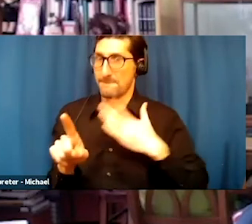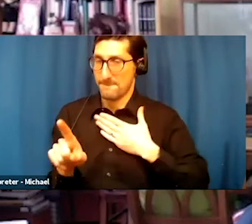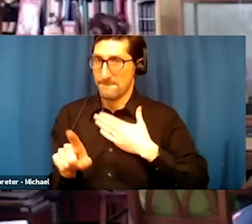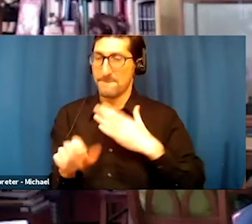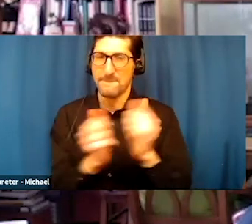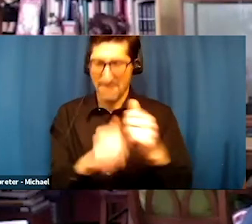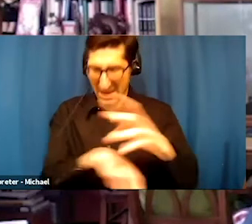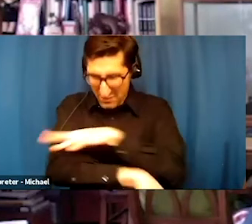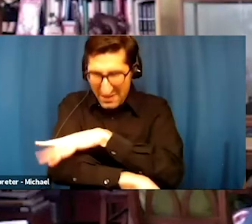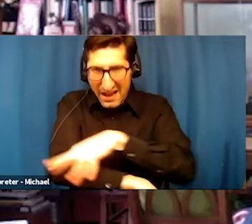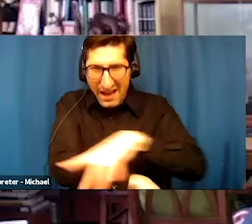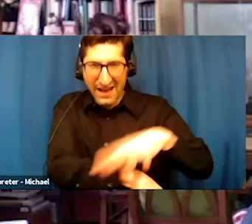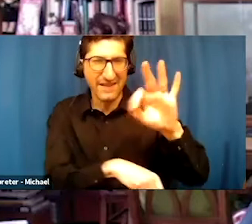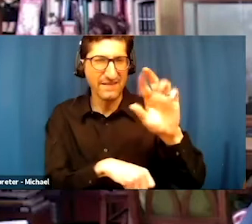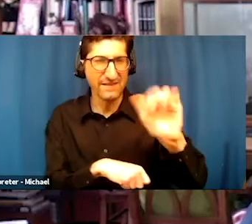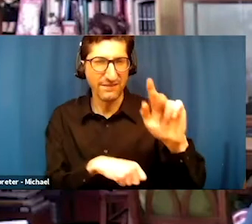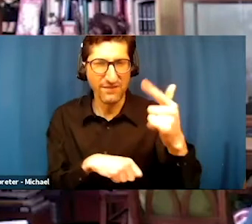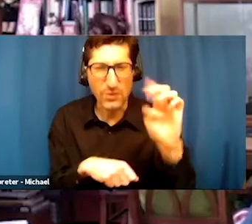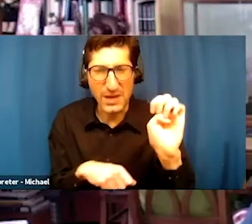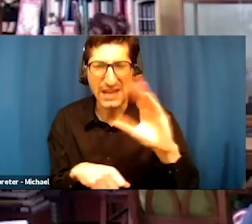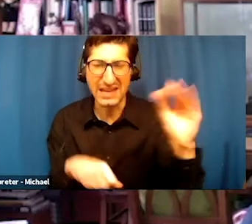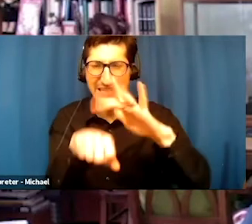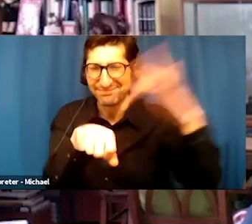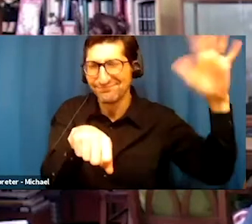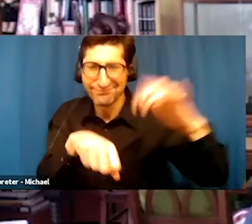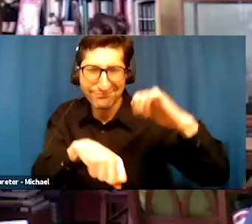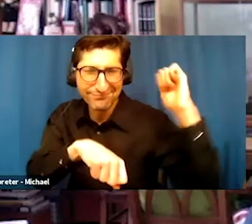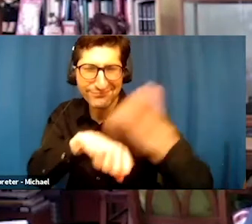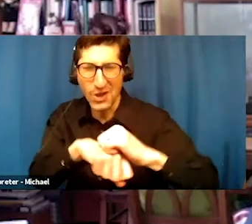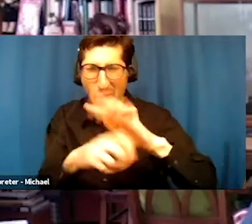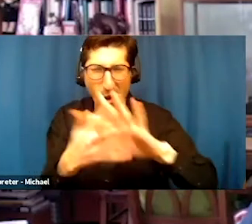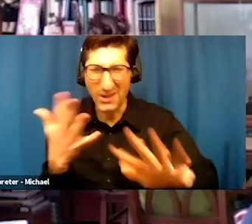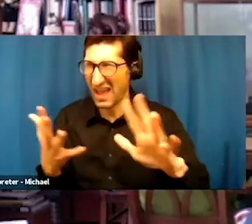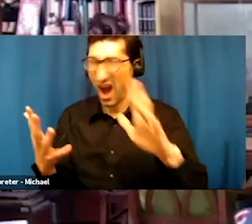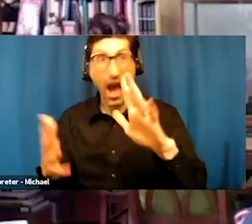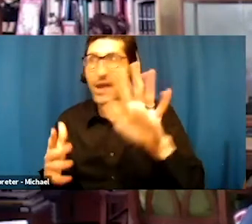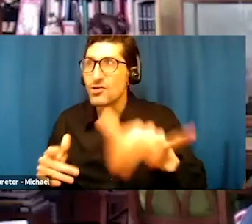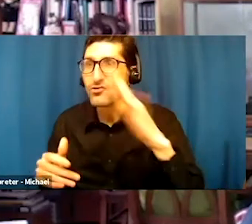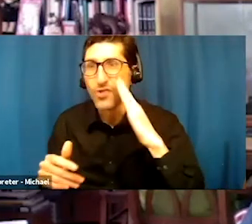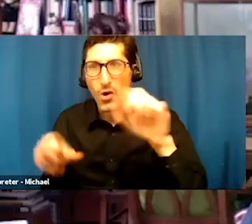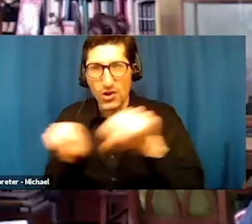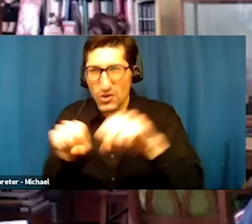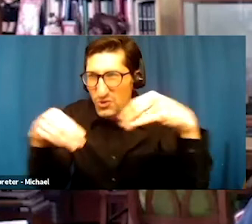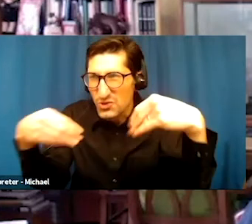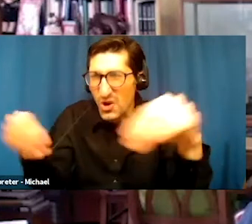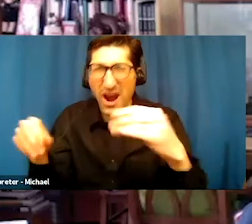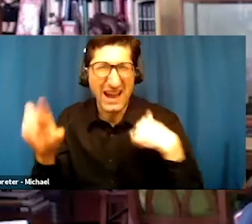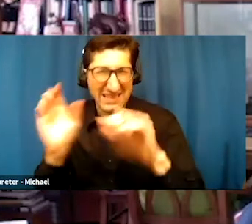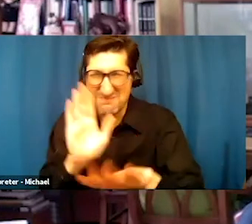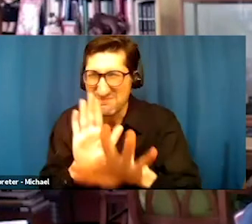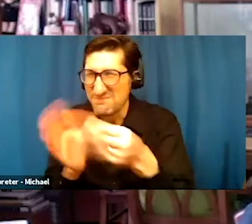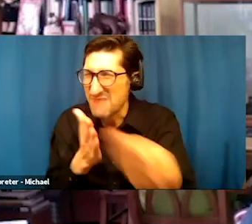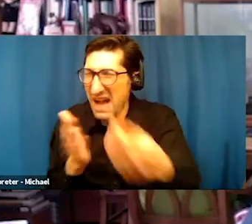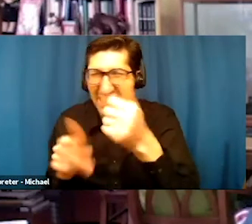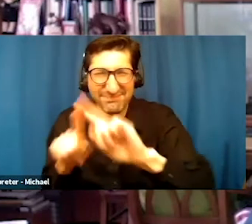studs and really big bells. And what about those silver shoes at Ludwig's with the perforated toes? How cool would